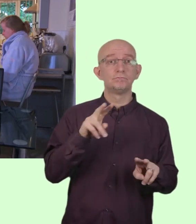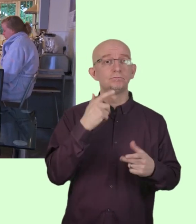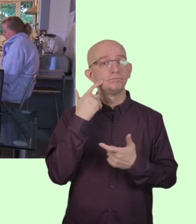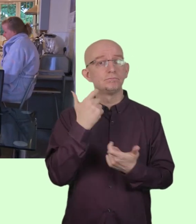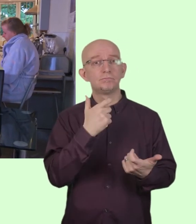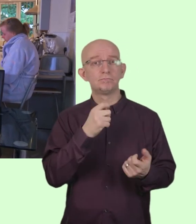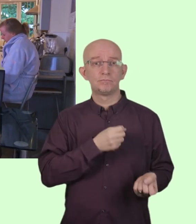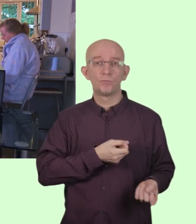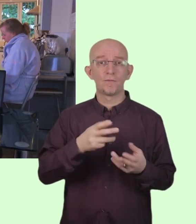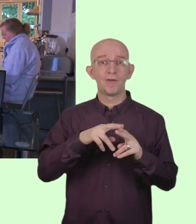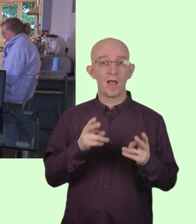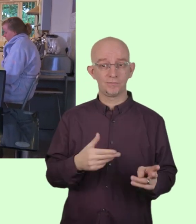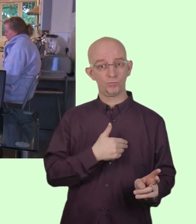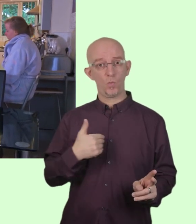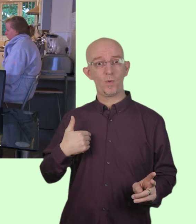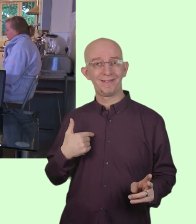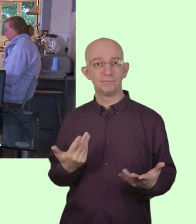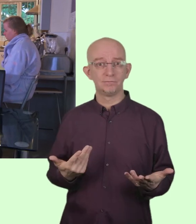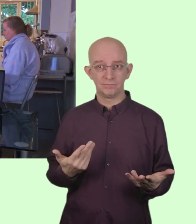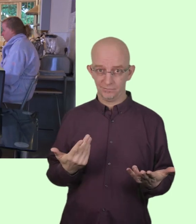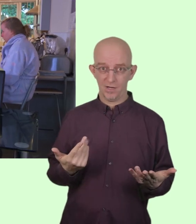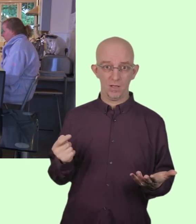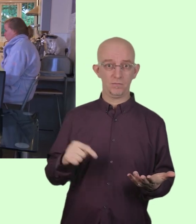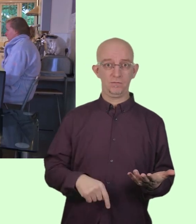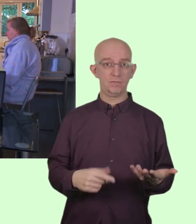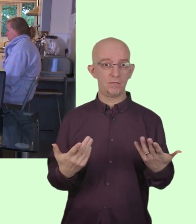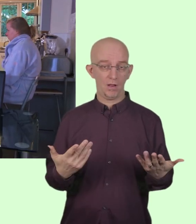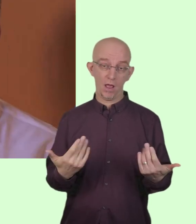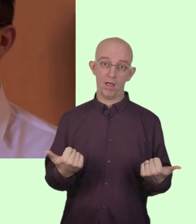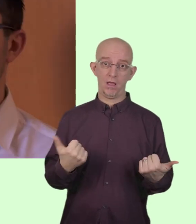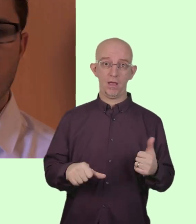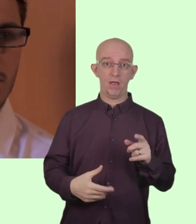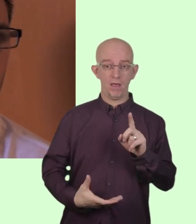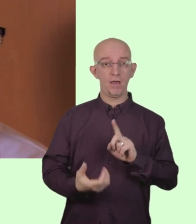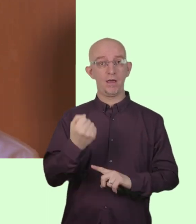morning. But at least there was an upside to all this.